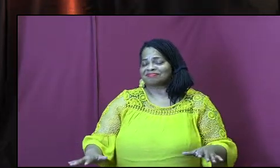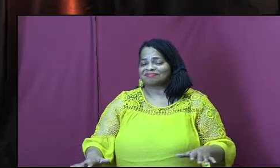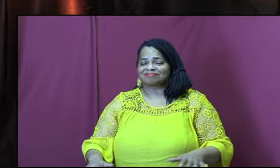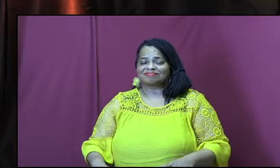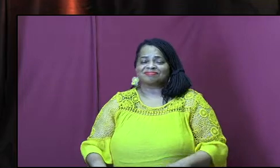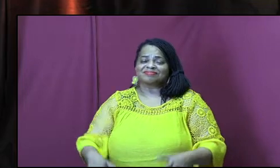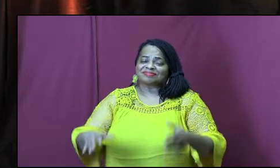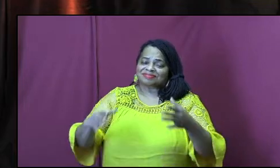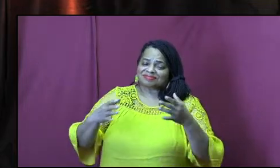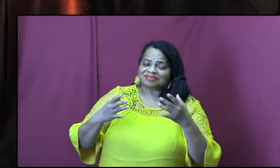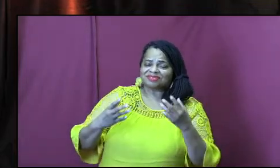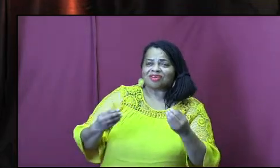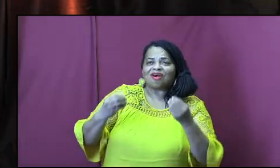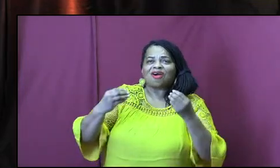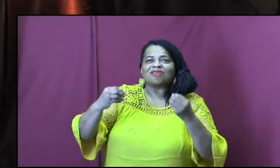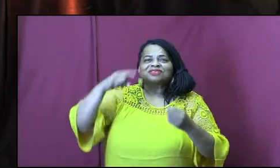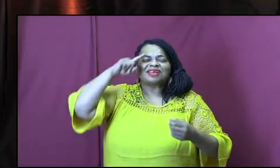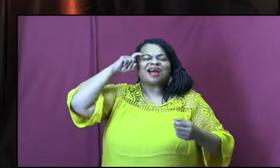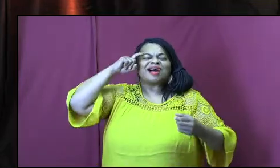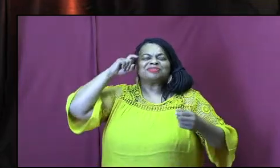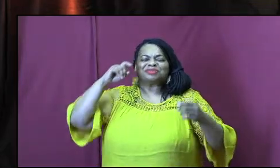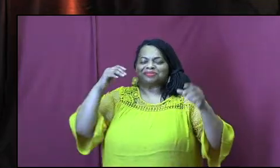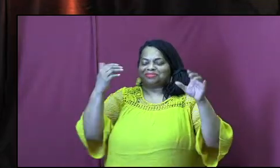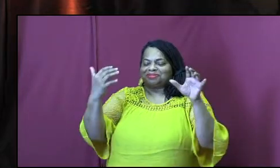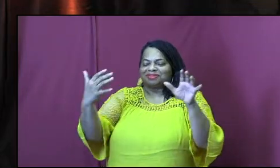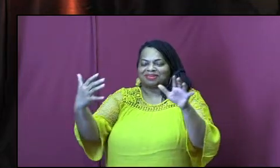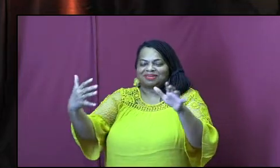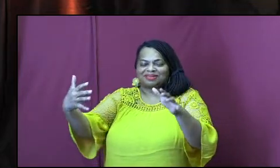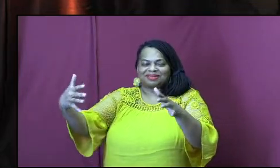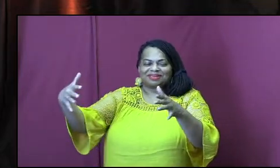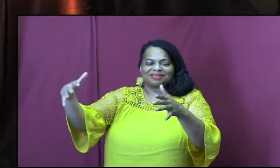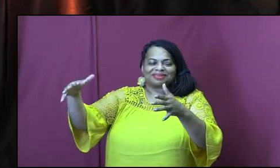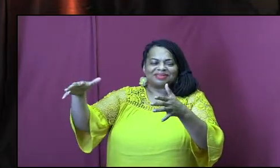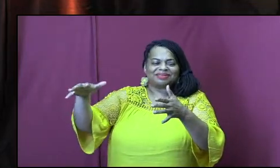the soft summer